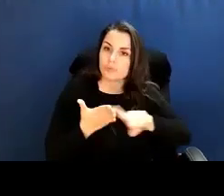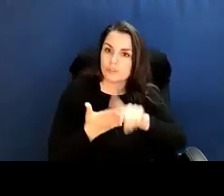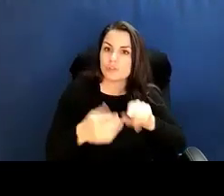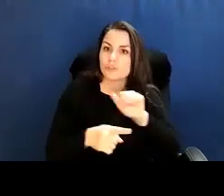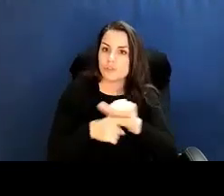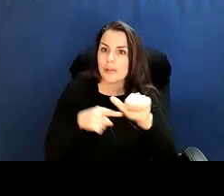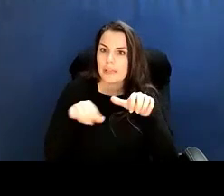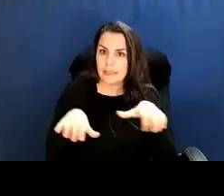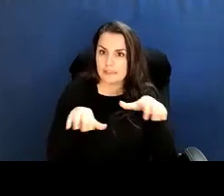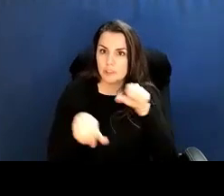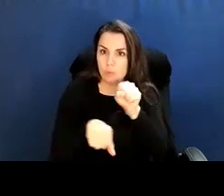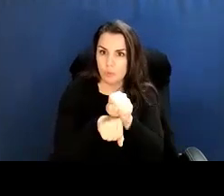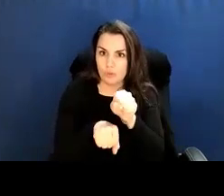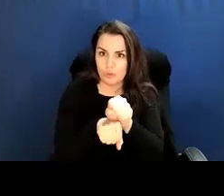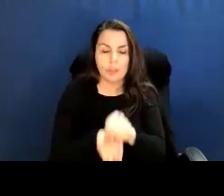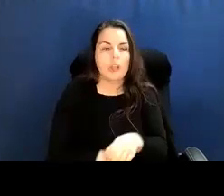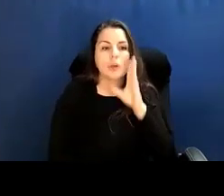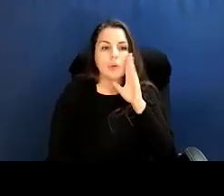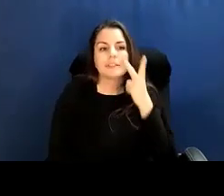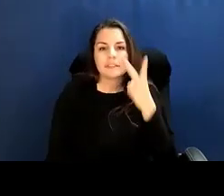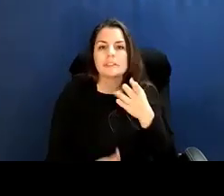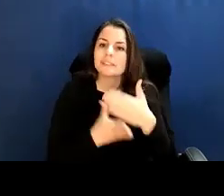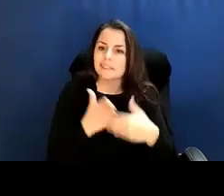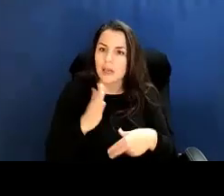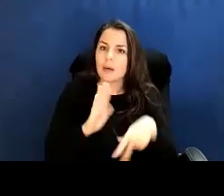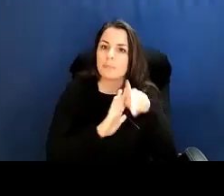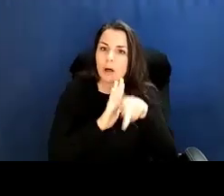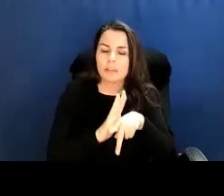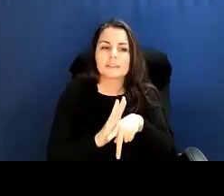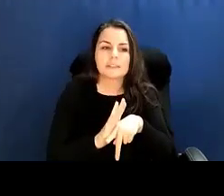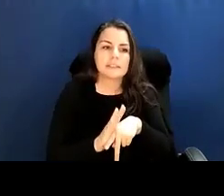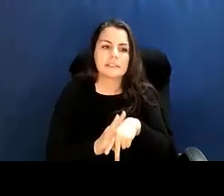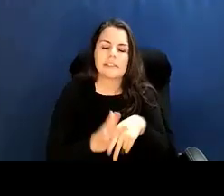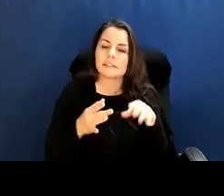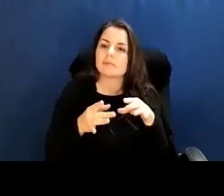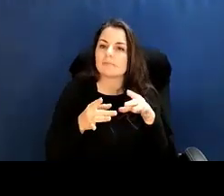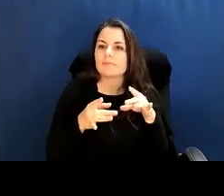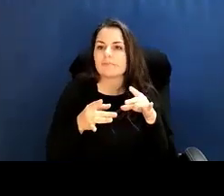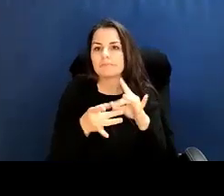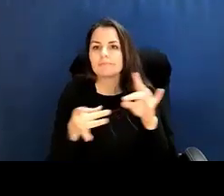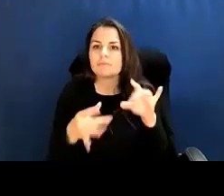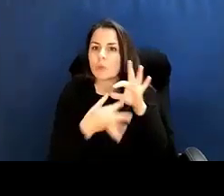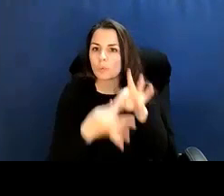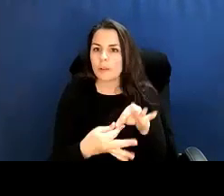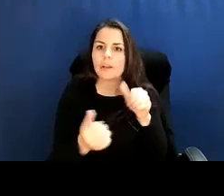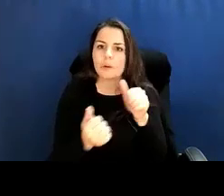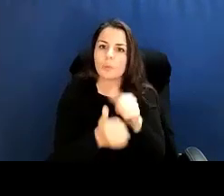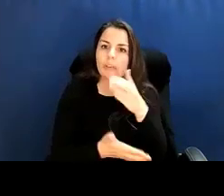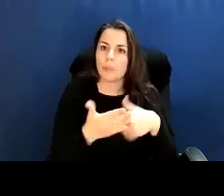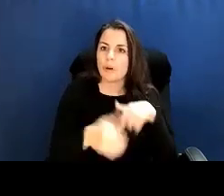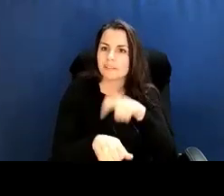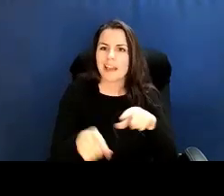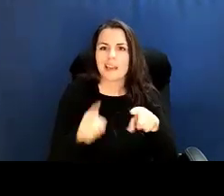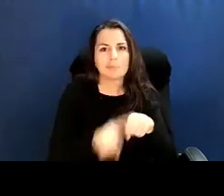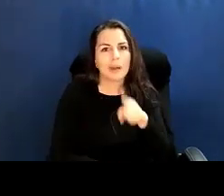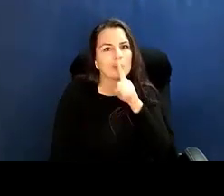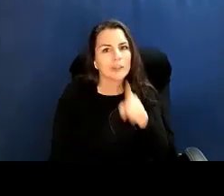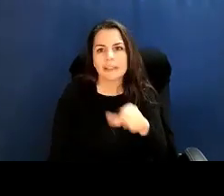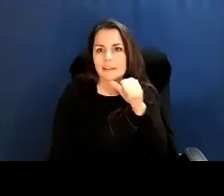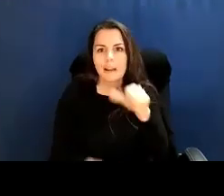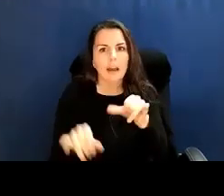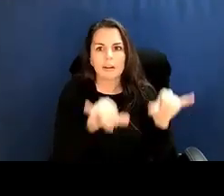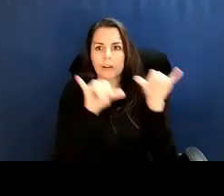There are some provisions that you'll find in the grants policy statement about part-time training, but those are not very common and they're only